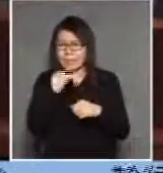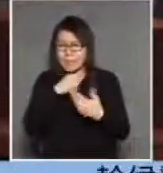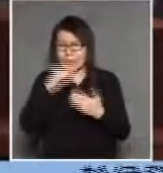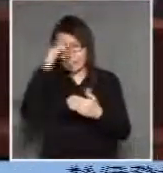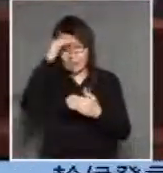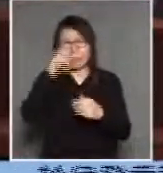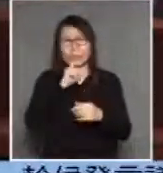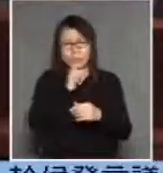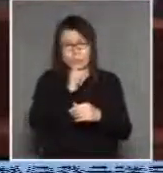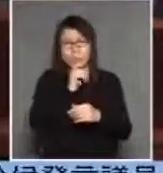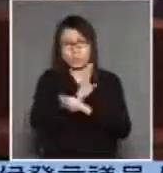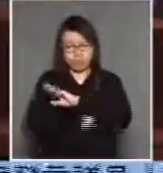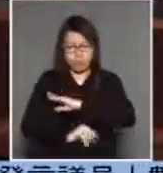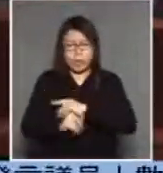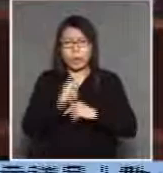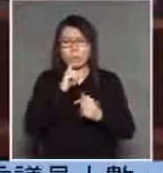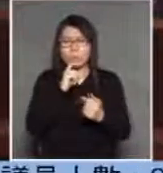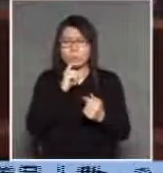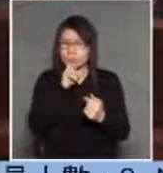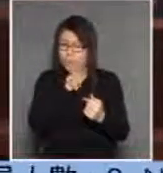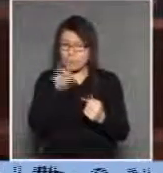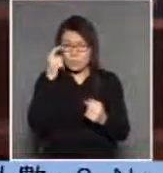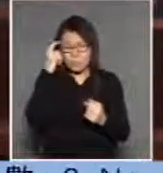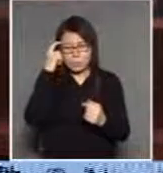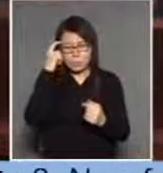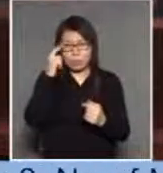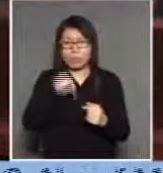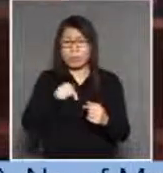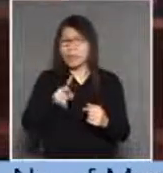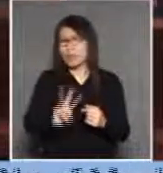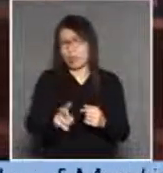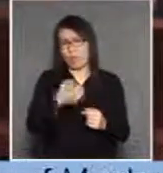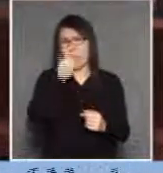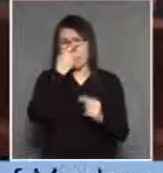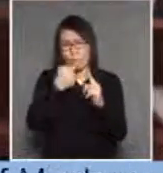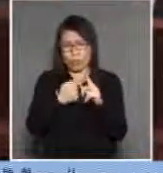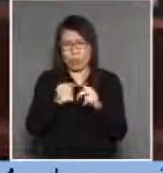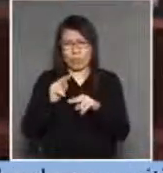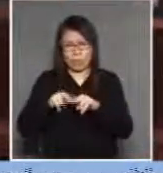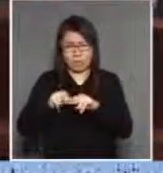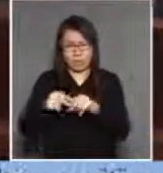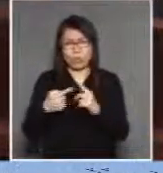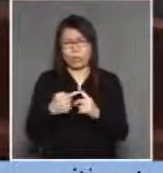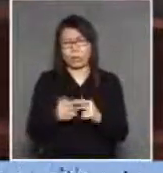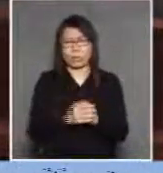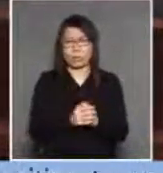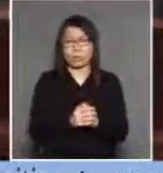who suffer may be the reporters, the police, or the